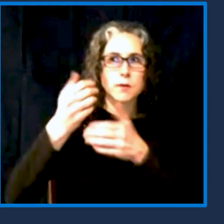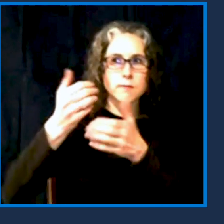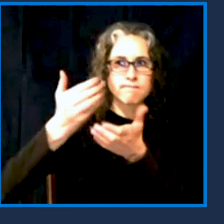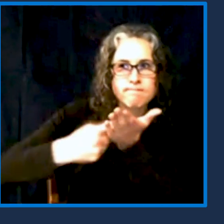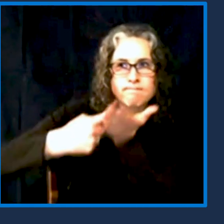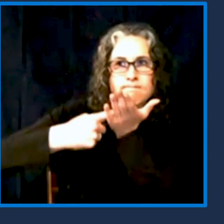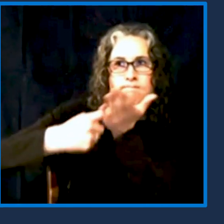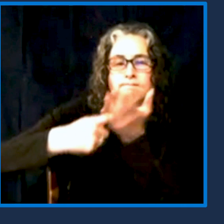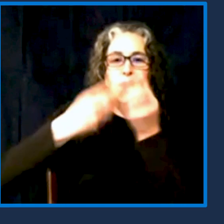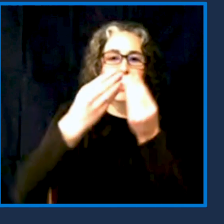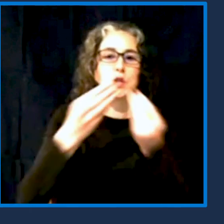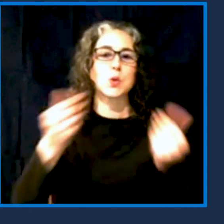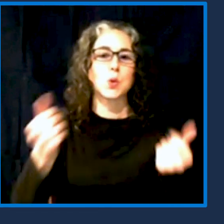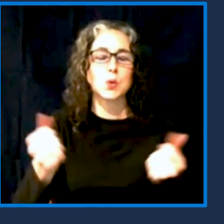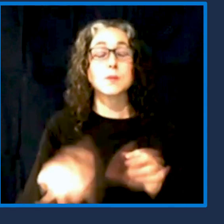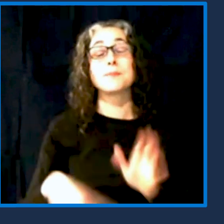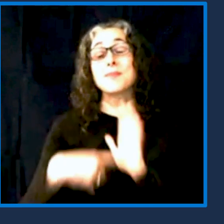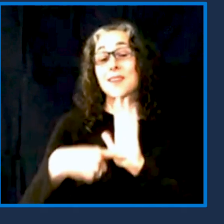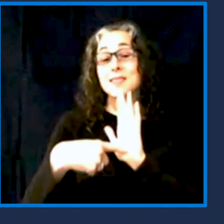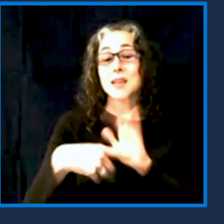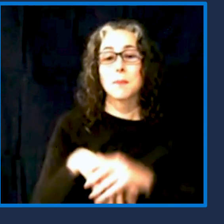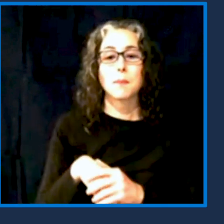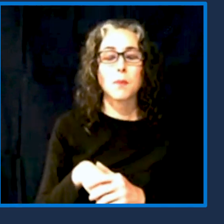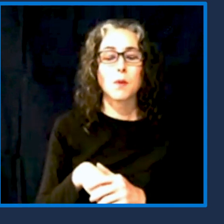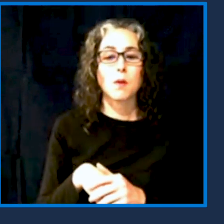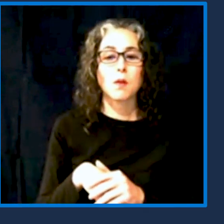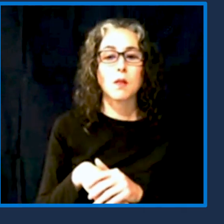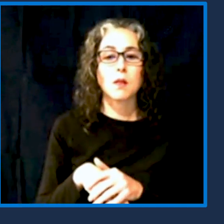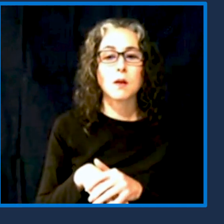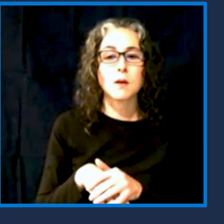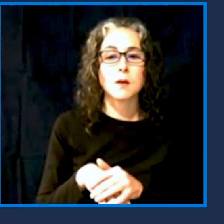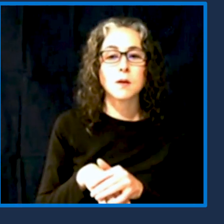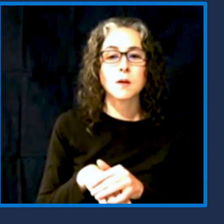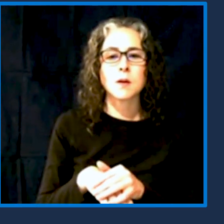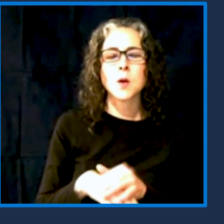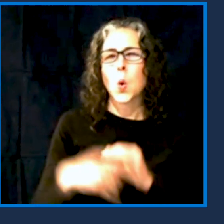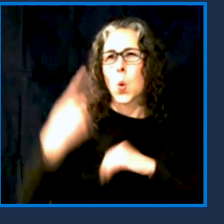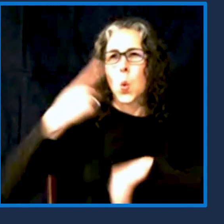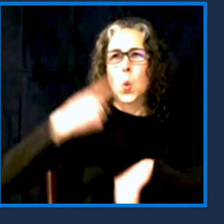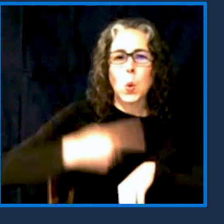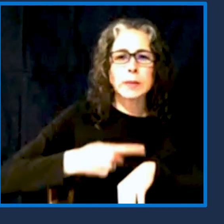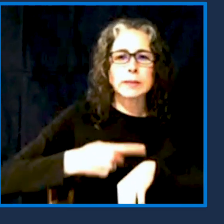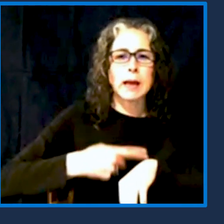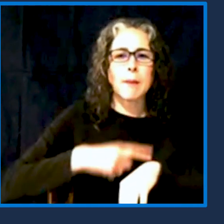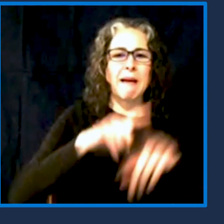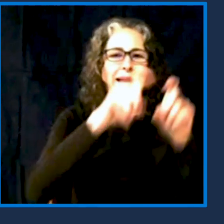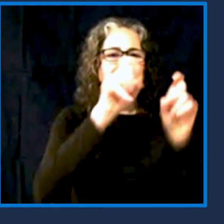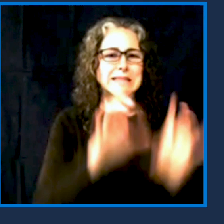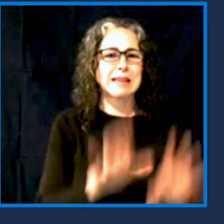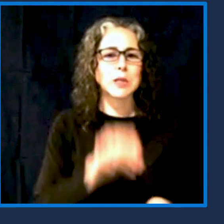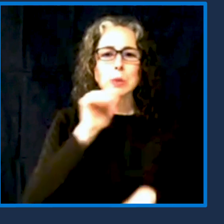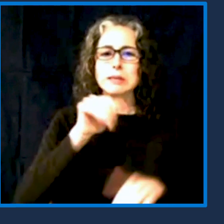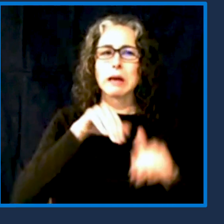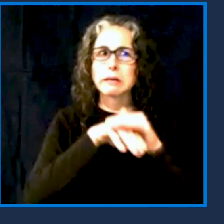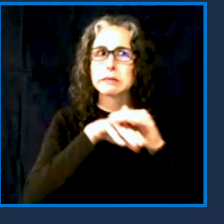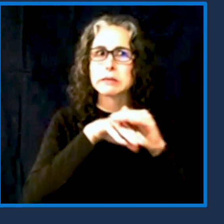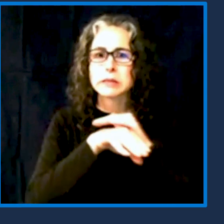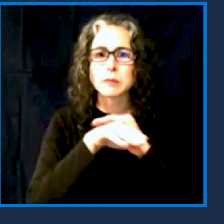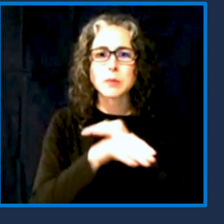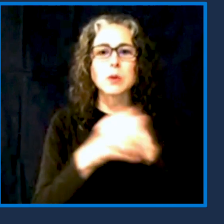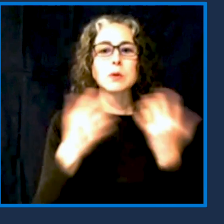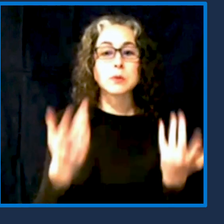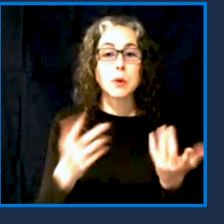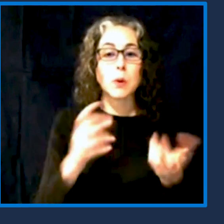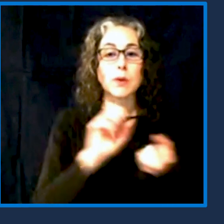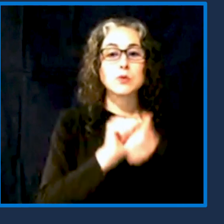can be done. So one of the example is test at that particular point of time was not accessible, so that was converted into an